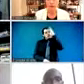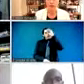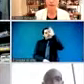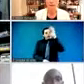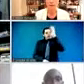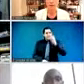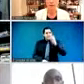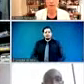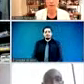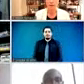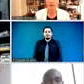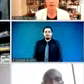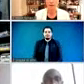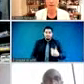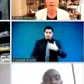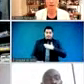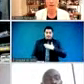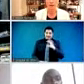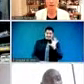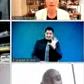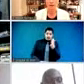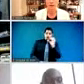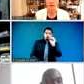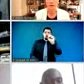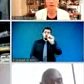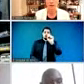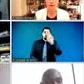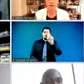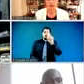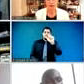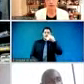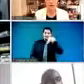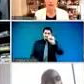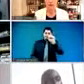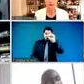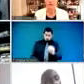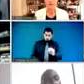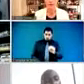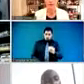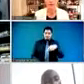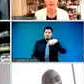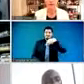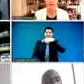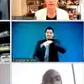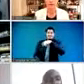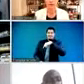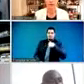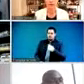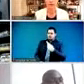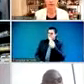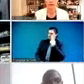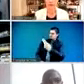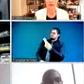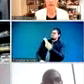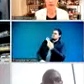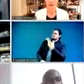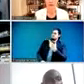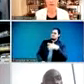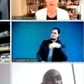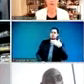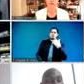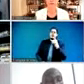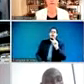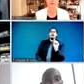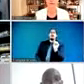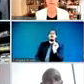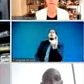done something good, you can't see the images in the forefront of the media. And I think that depends on who are the editors and why the editors are doing that, and to what level